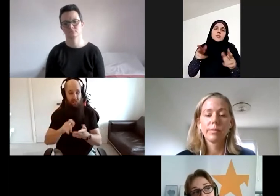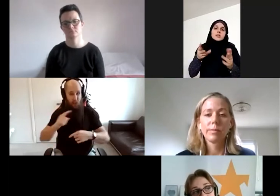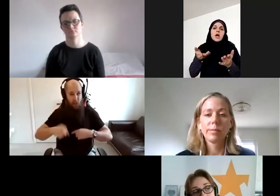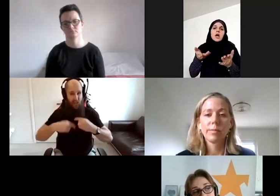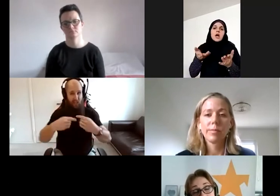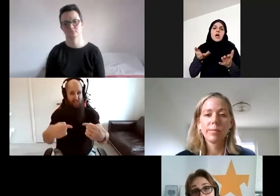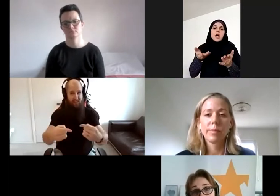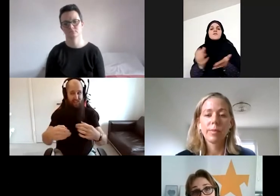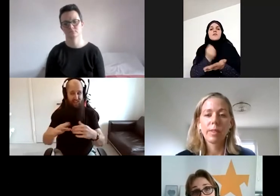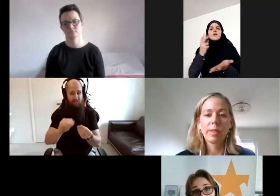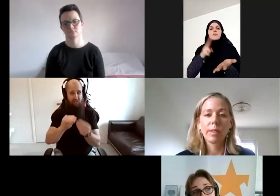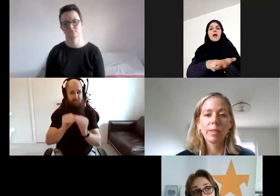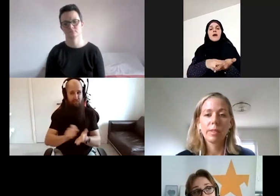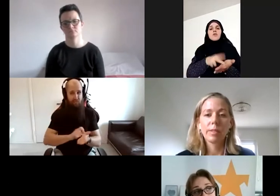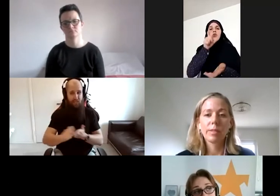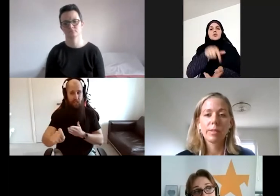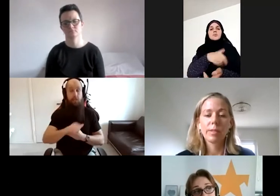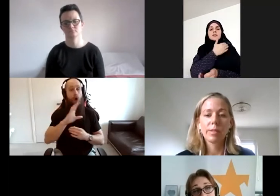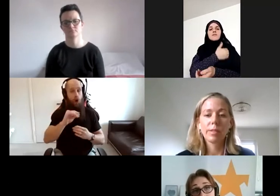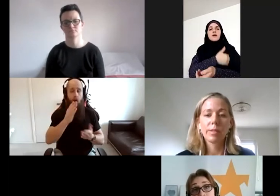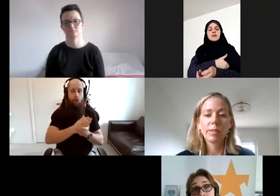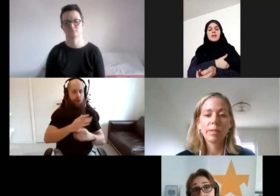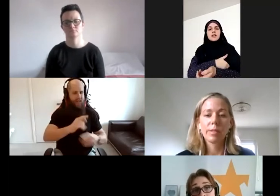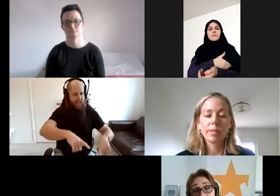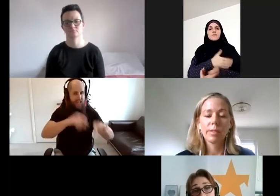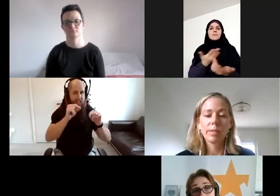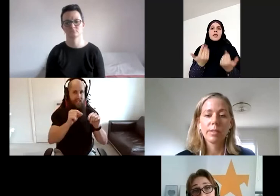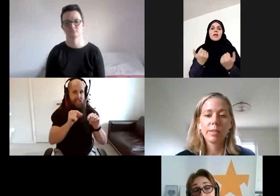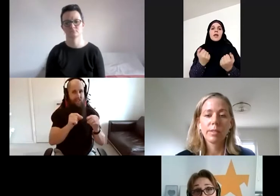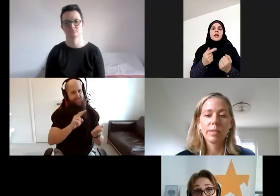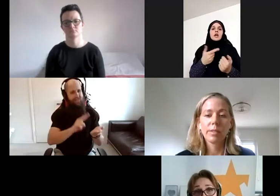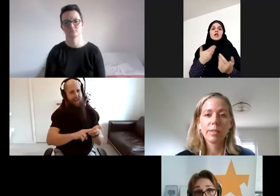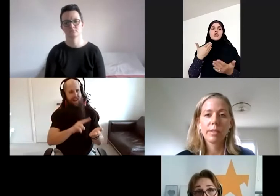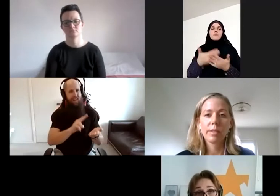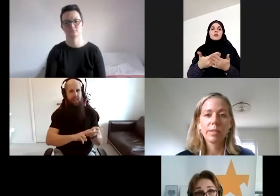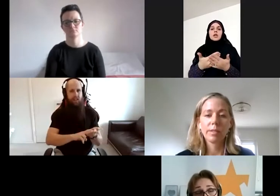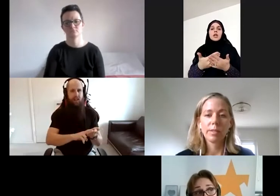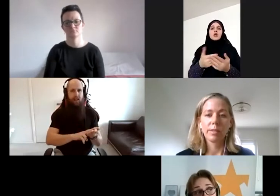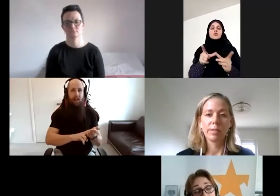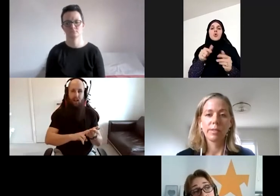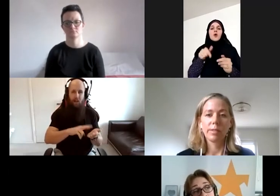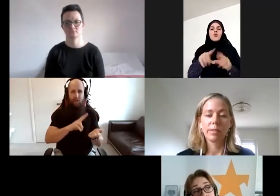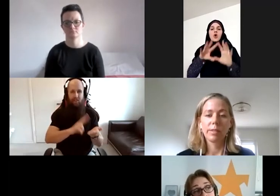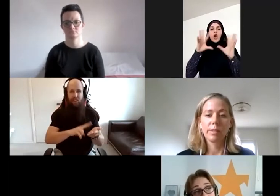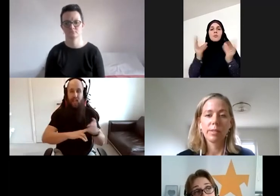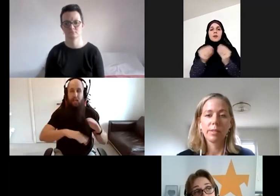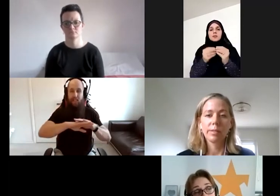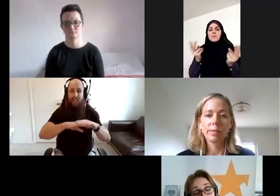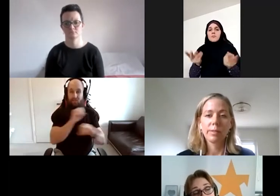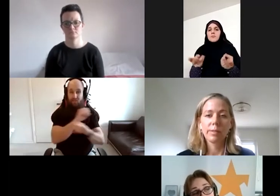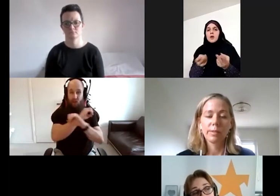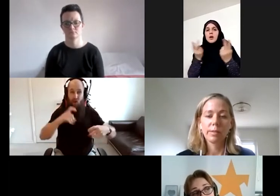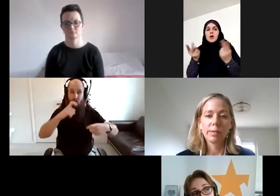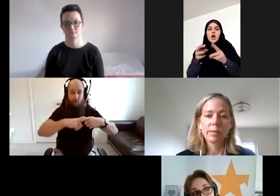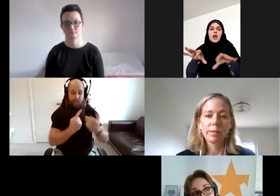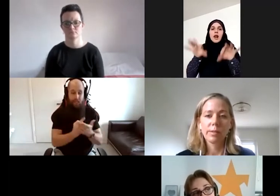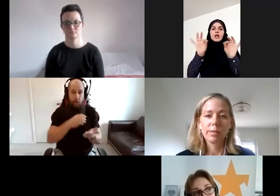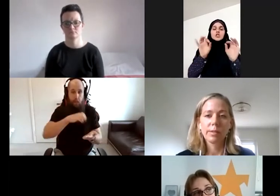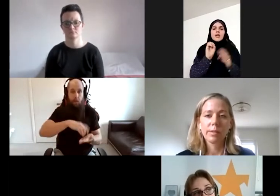to findings and relevant evidence based information on situation